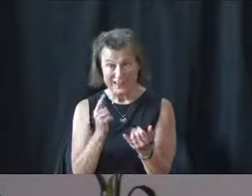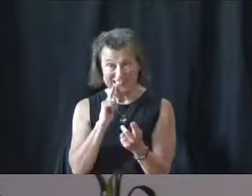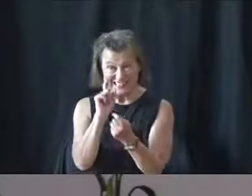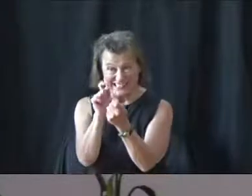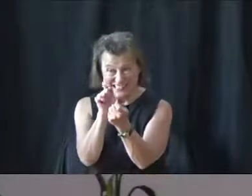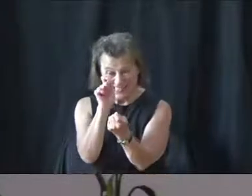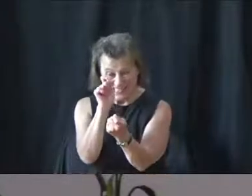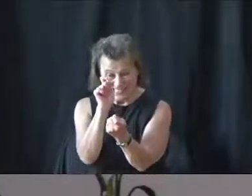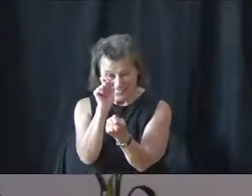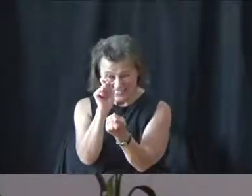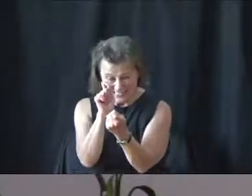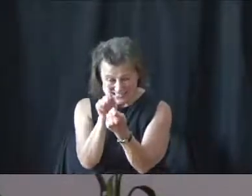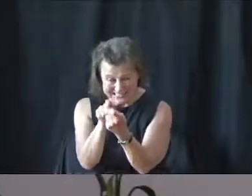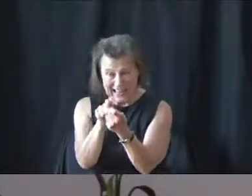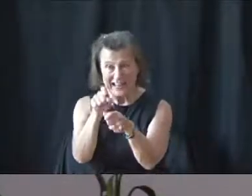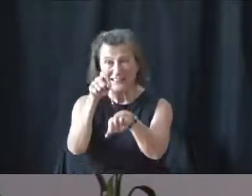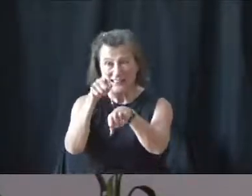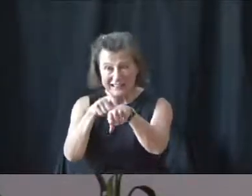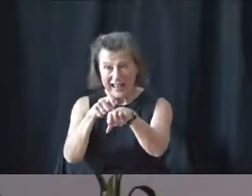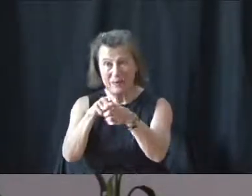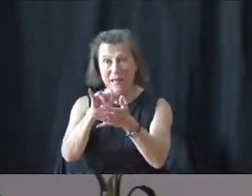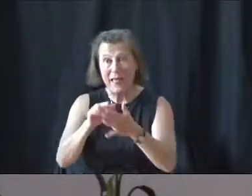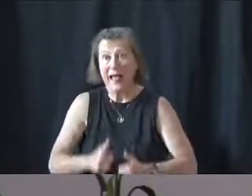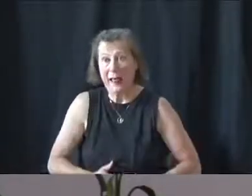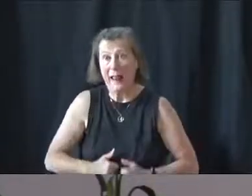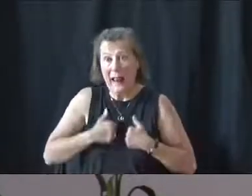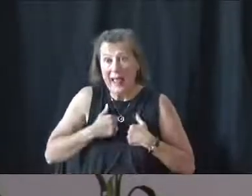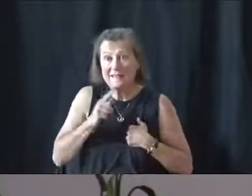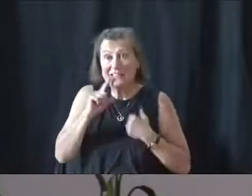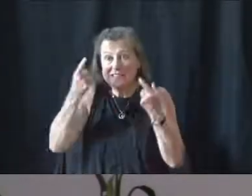exact time that life actually happens.